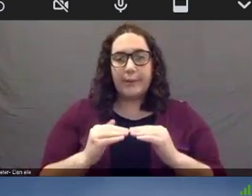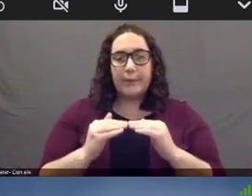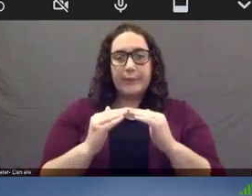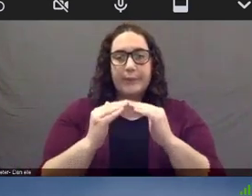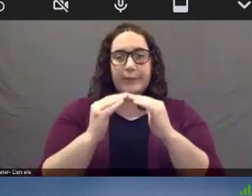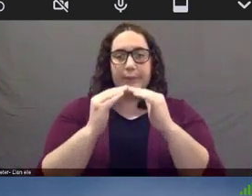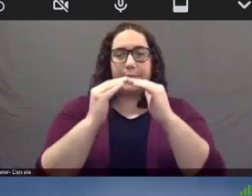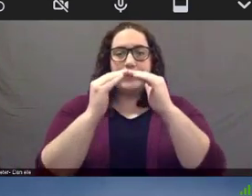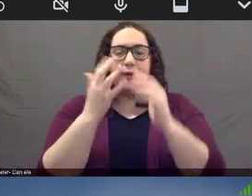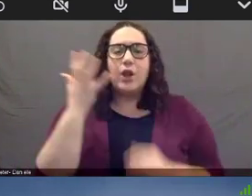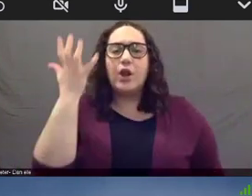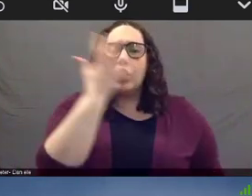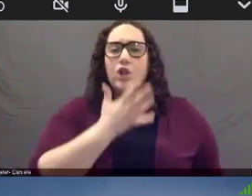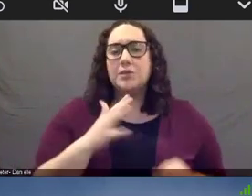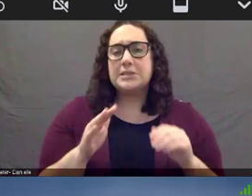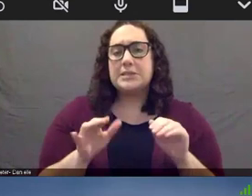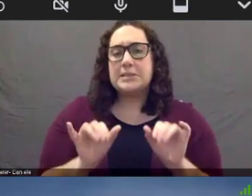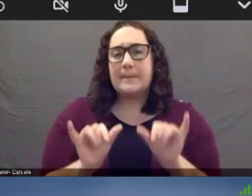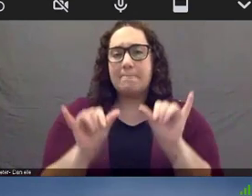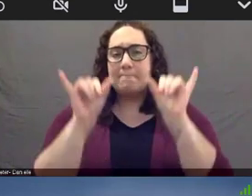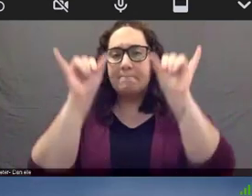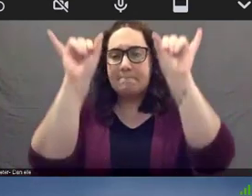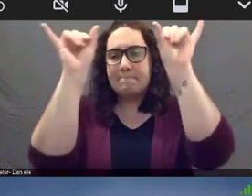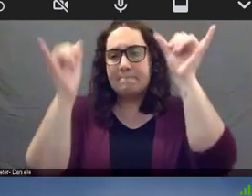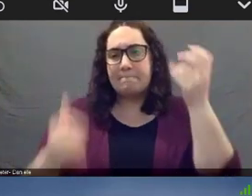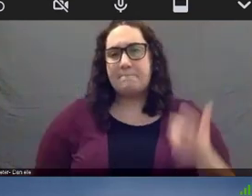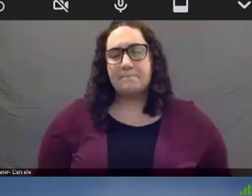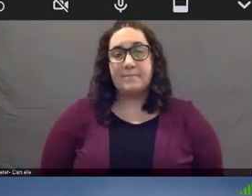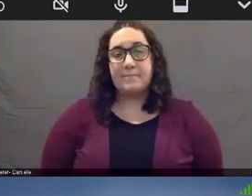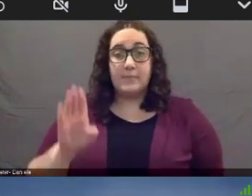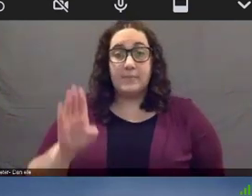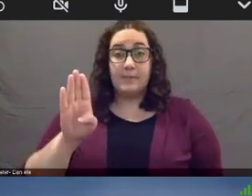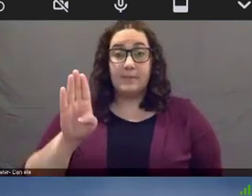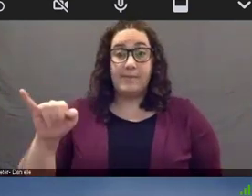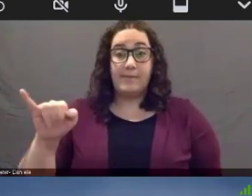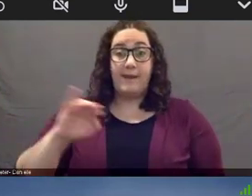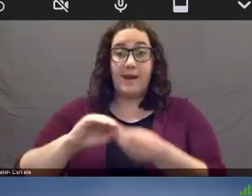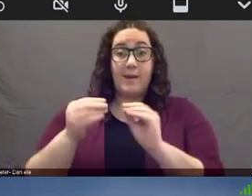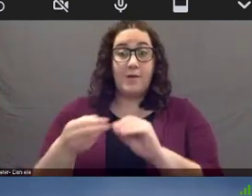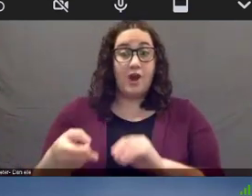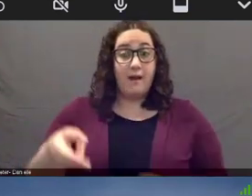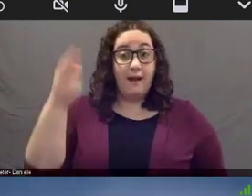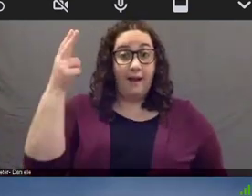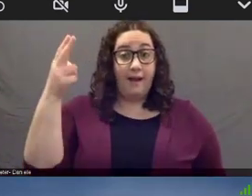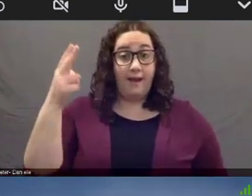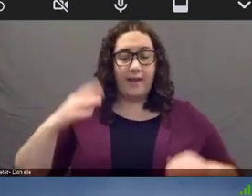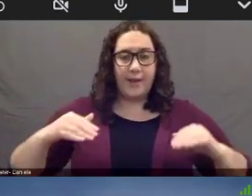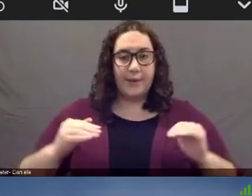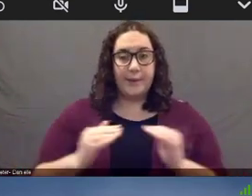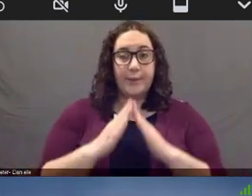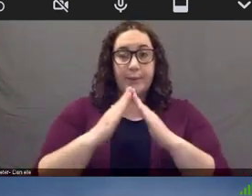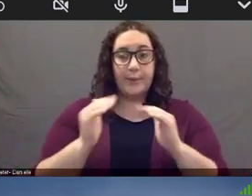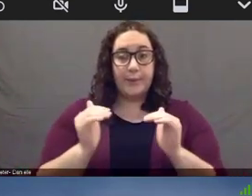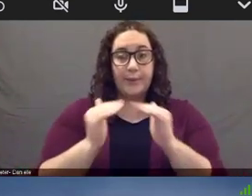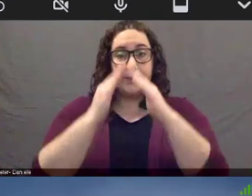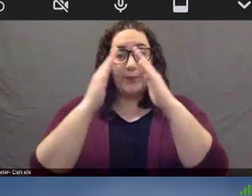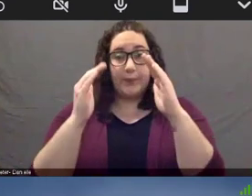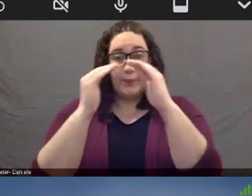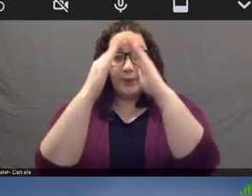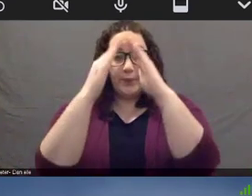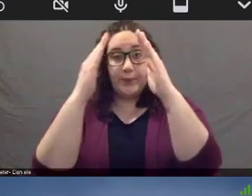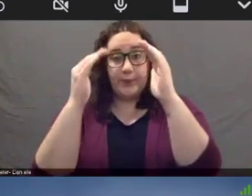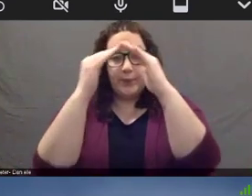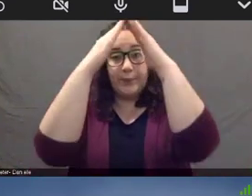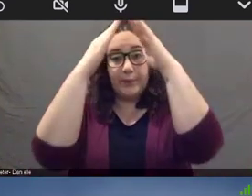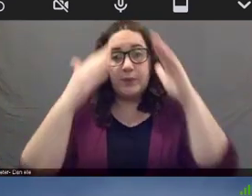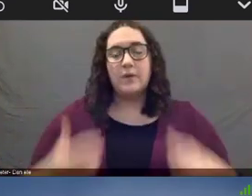So we'll use this lumped capacitance method when the Biot number is low and then other methods when the BO number is